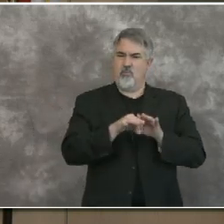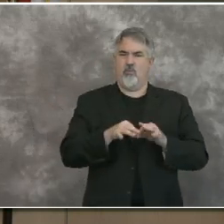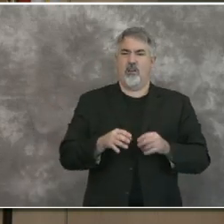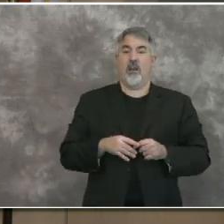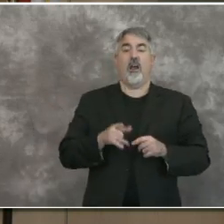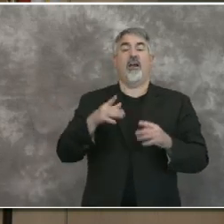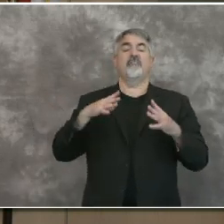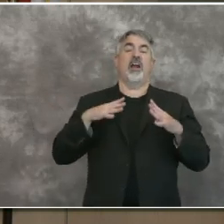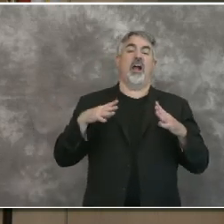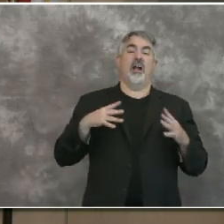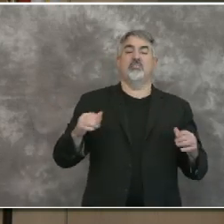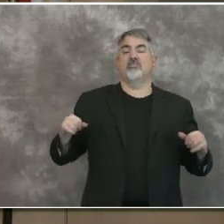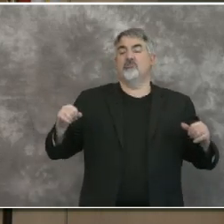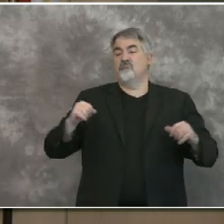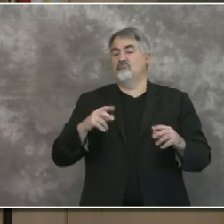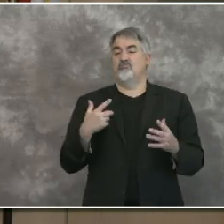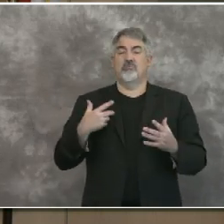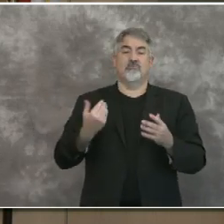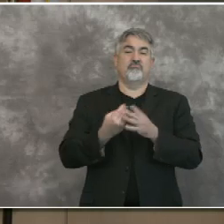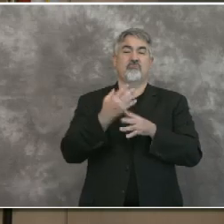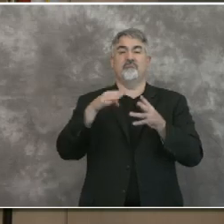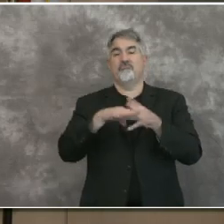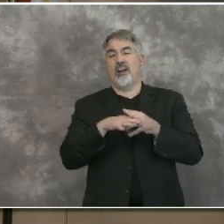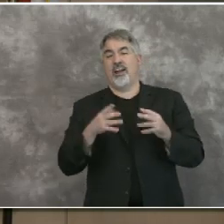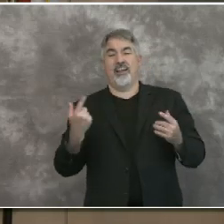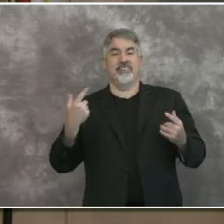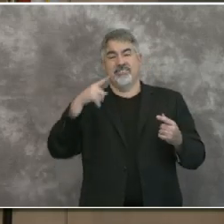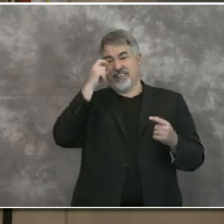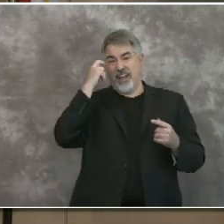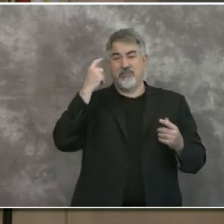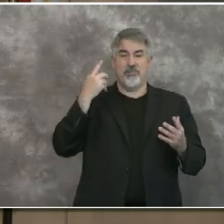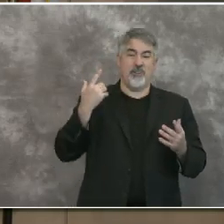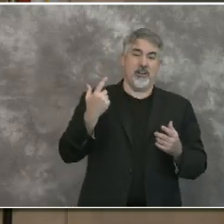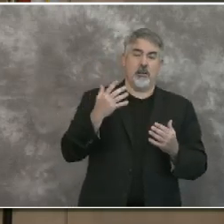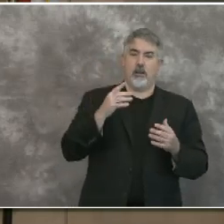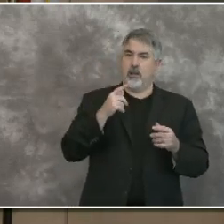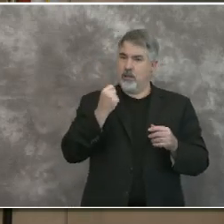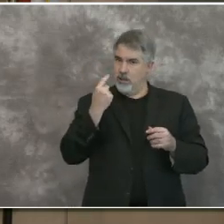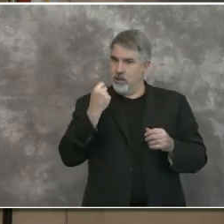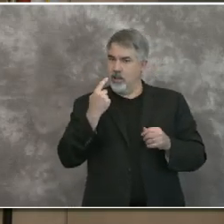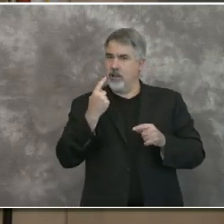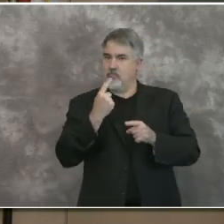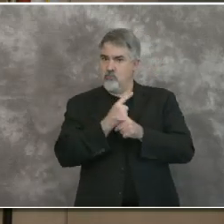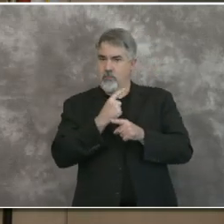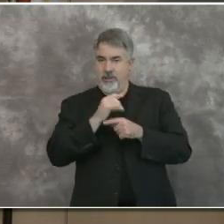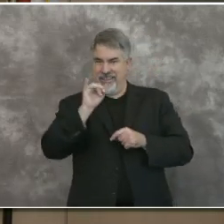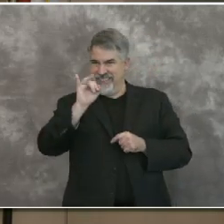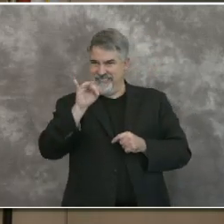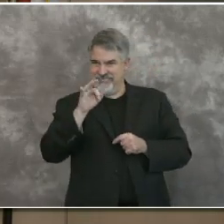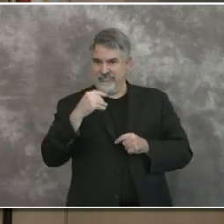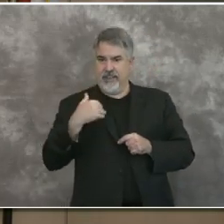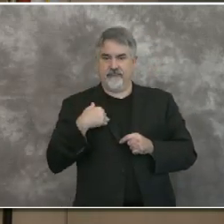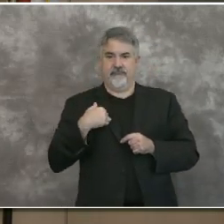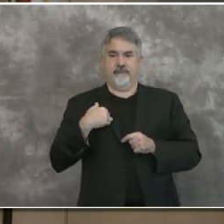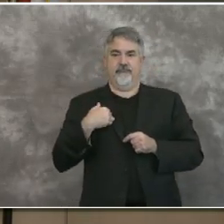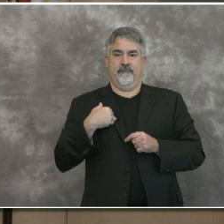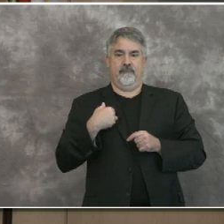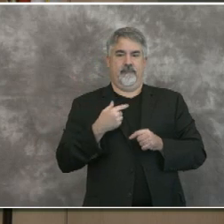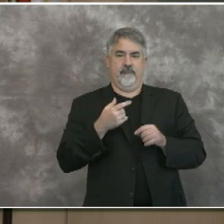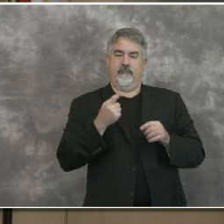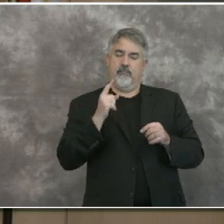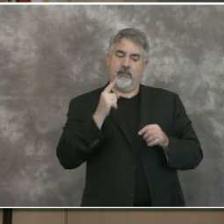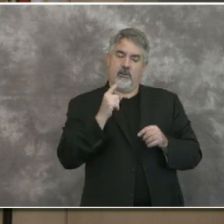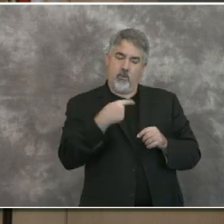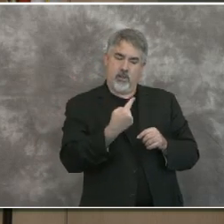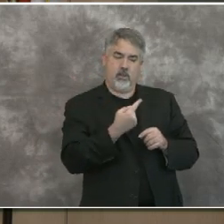hospitality industry rentals are appropriate and available to be open if and only if they're housing essential workers or